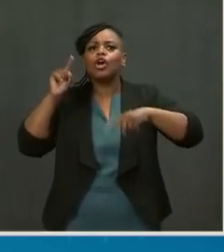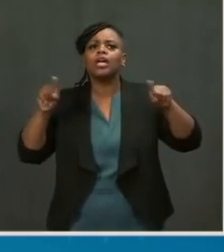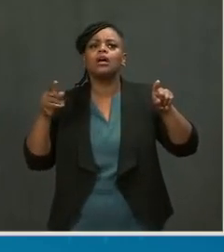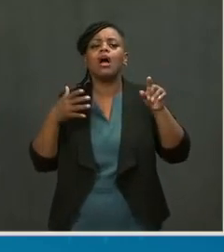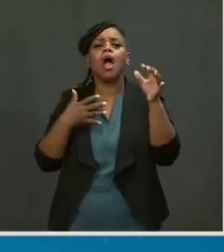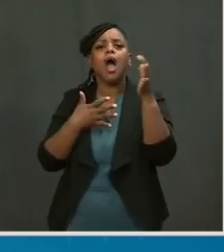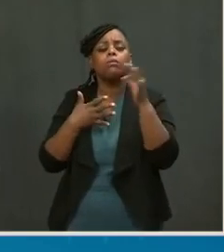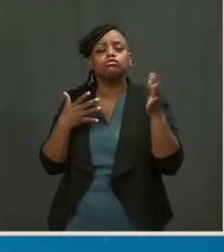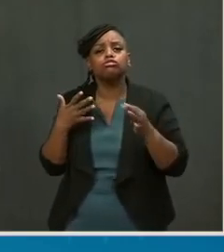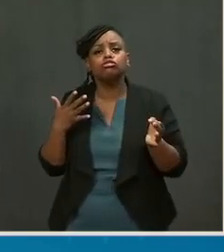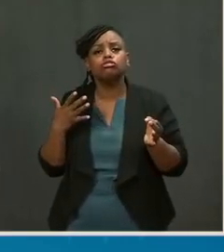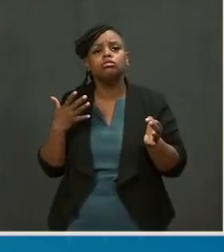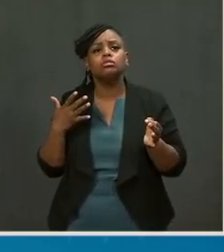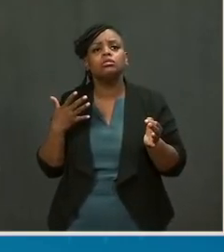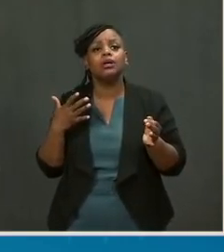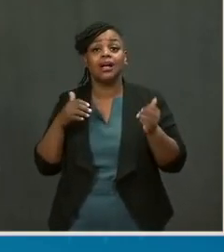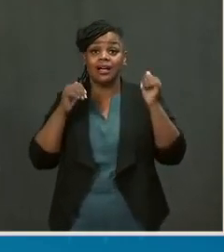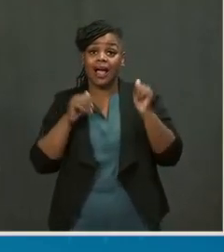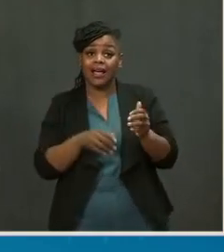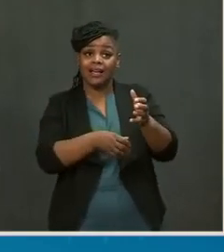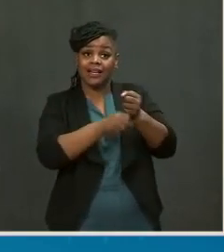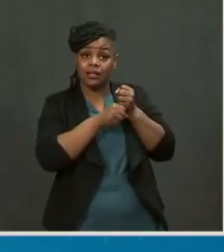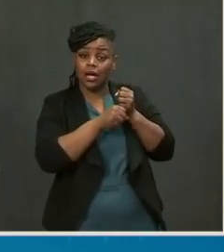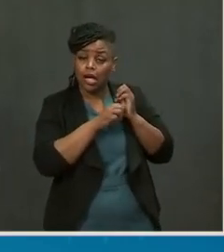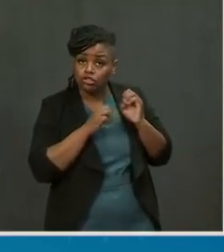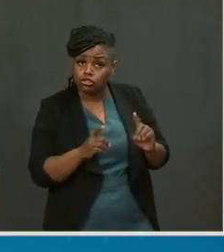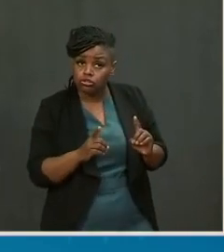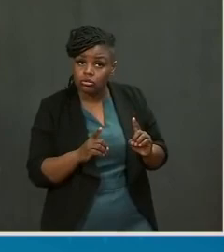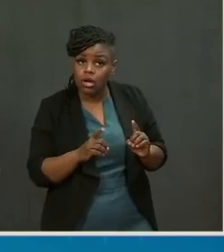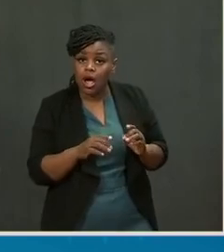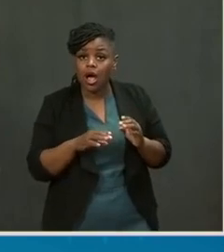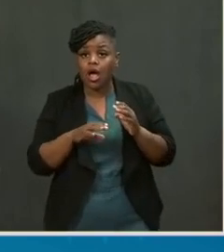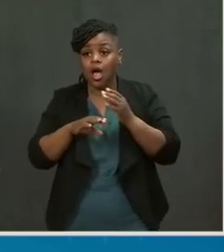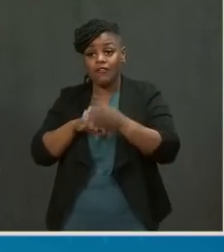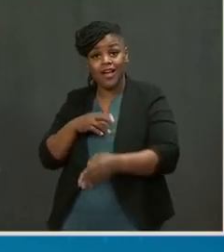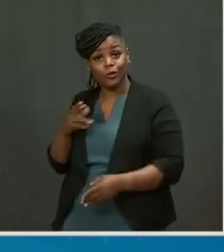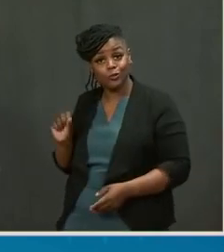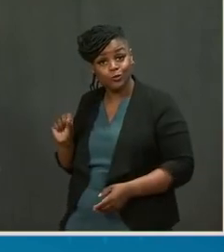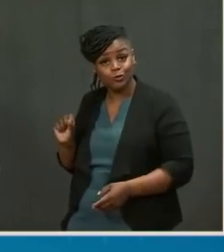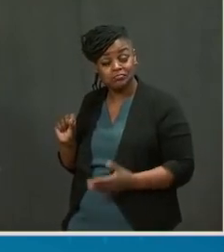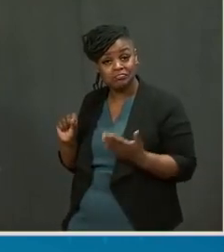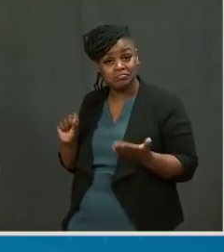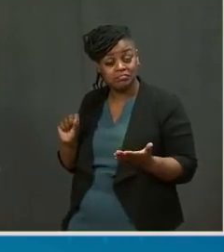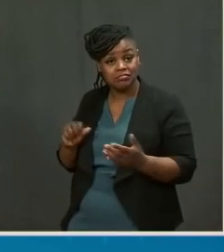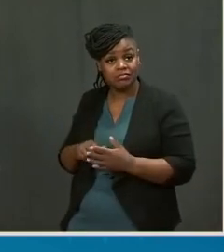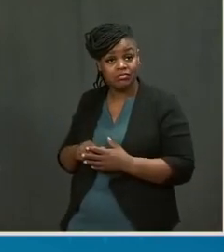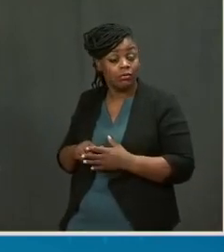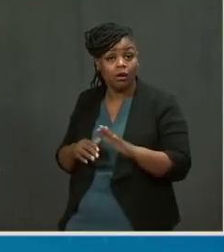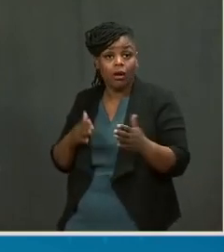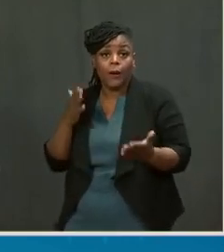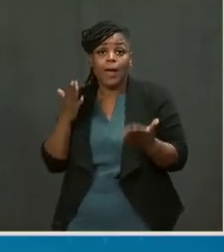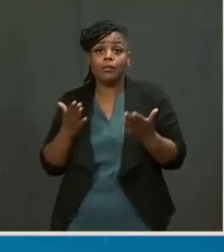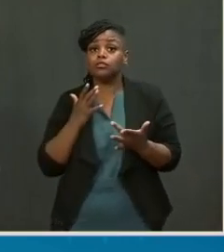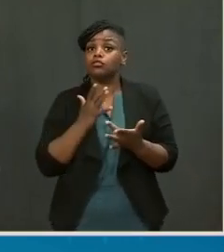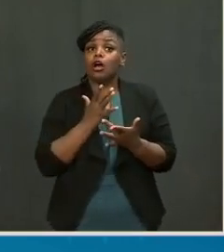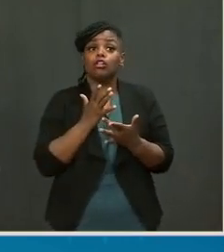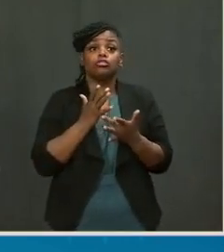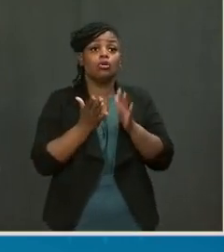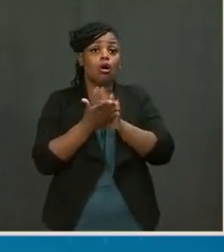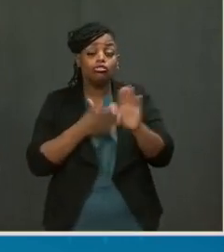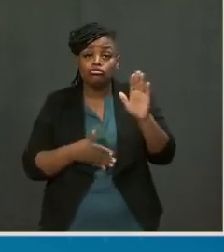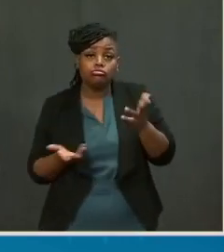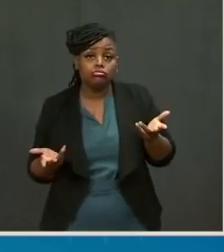get education after high school. And that option will be, maybe it's a technical college, maybe it's an